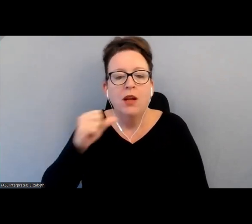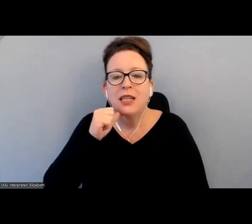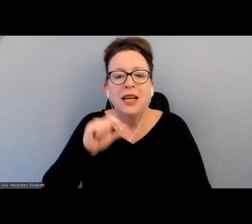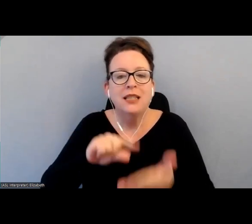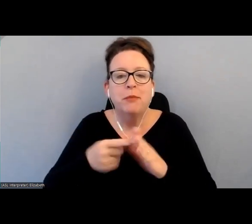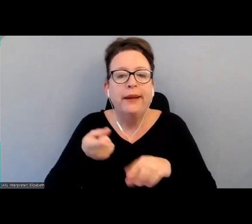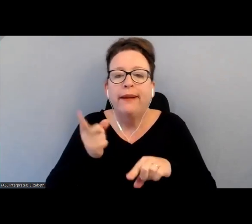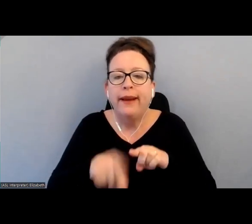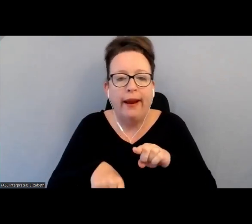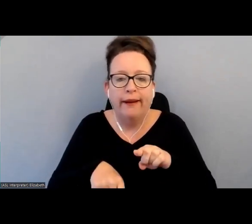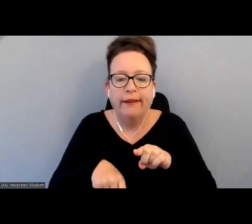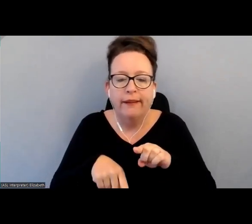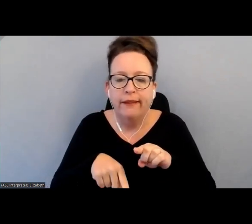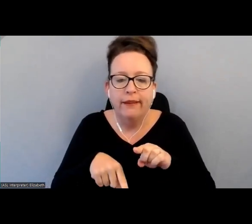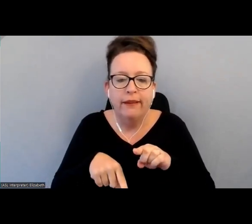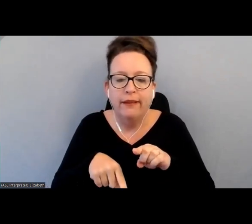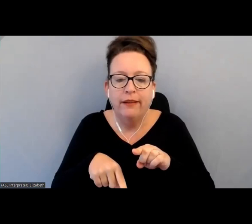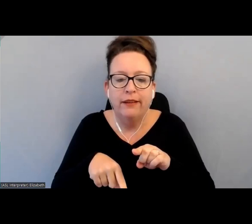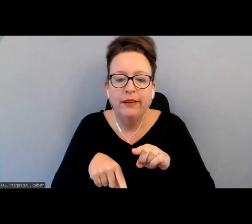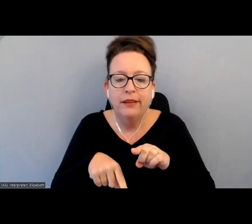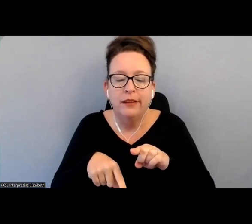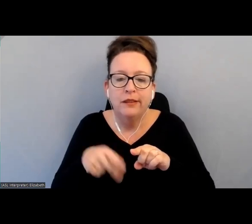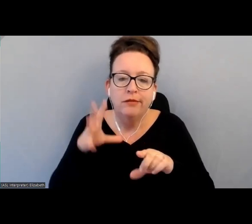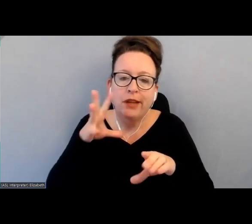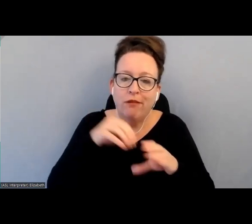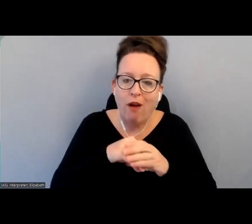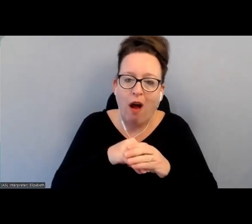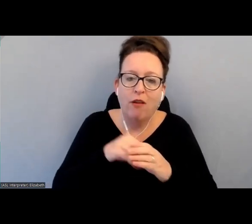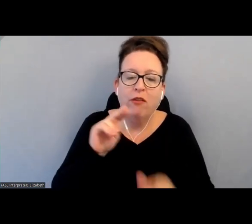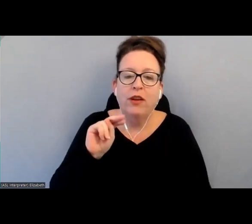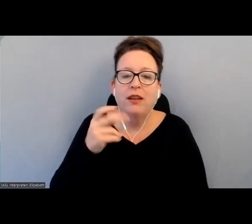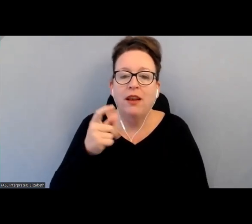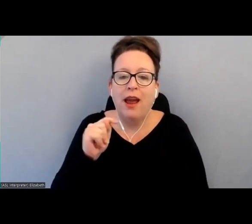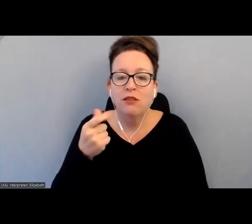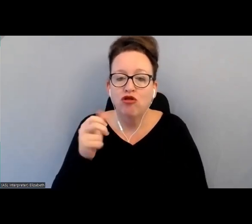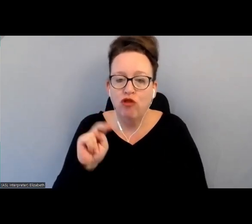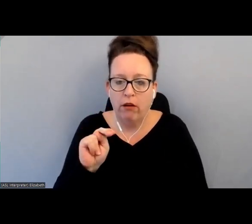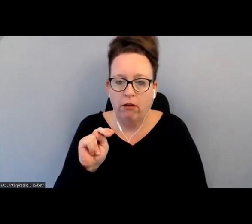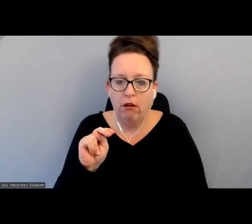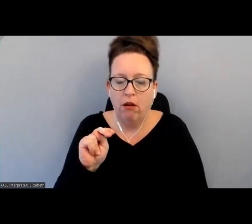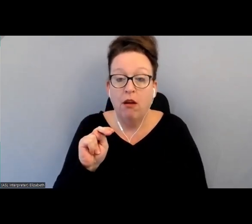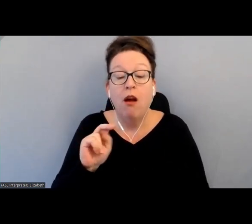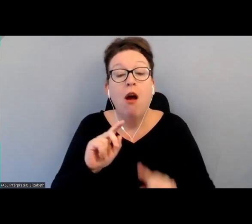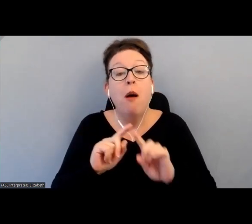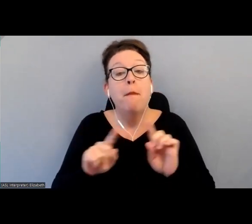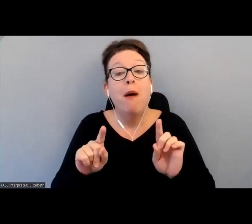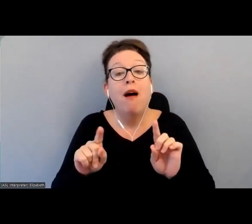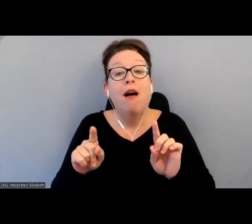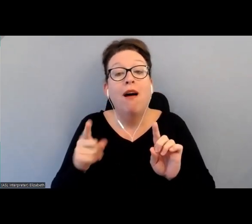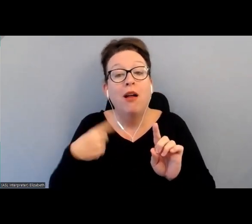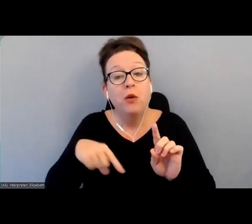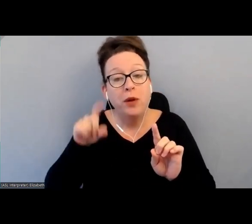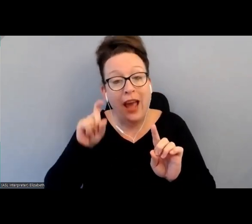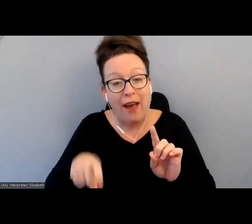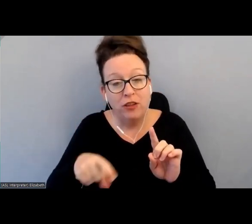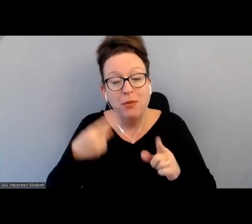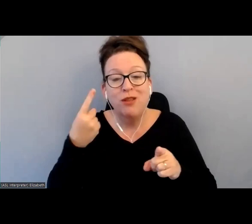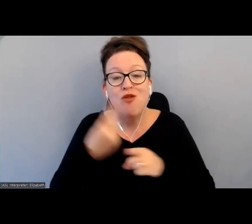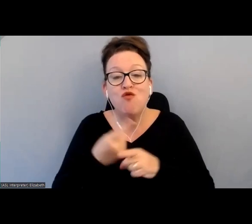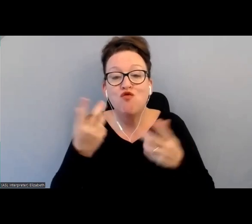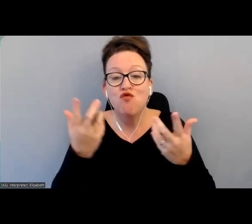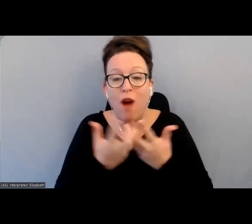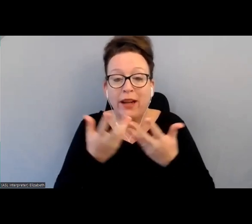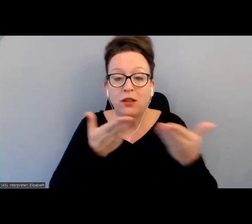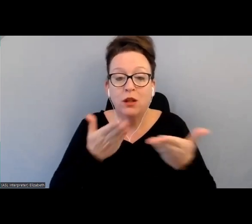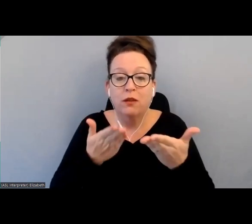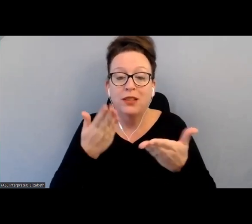exclude you from being involved with Next Gen Careers, but we have to be the right service at the right